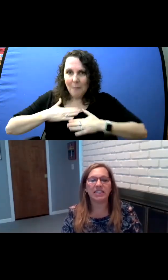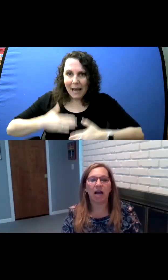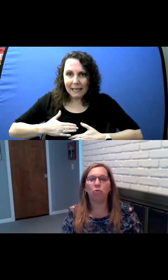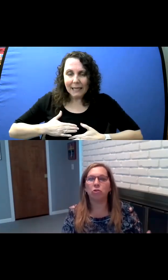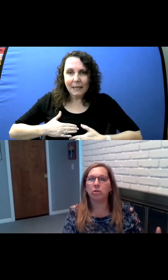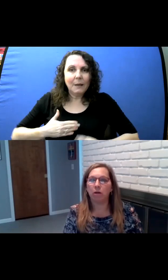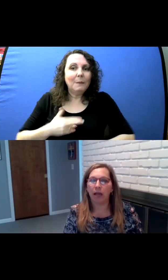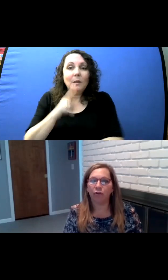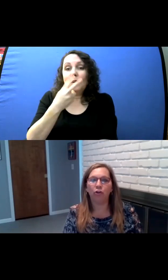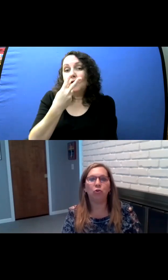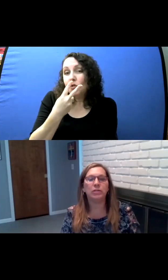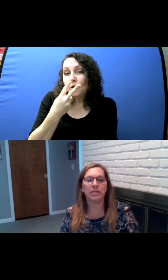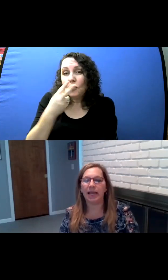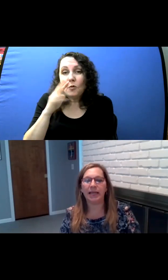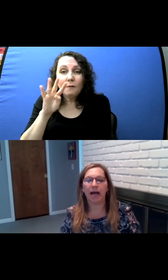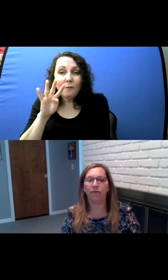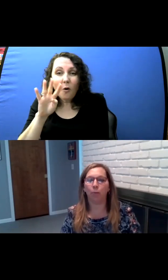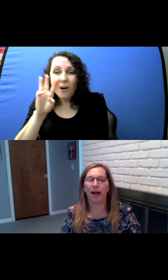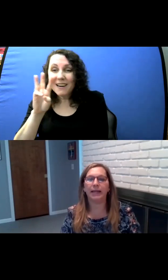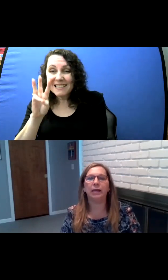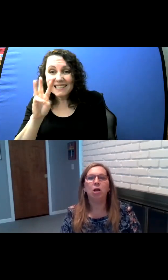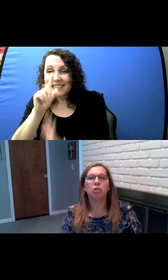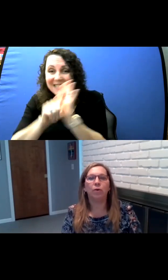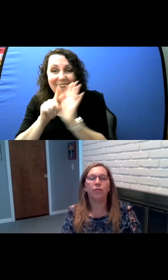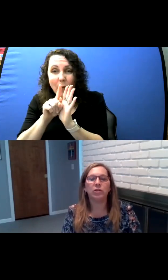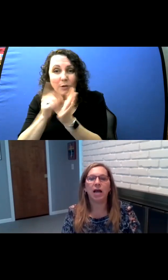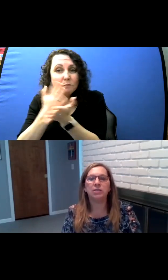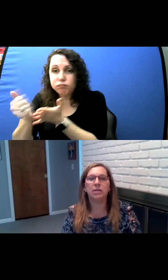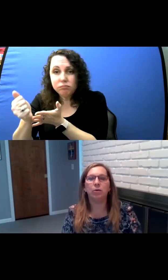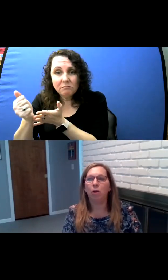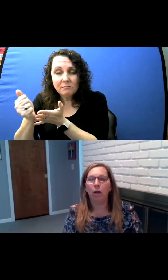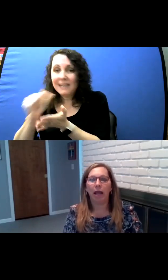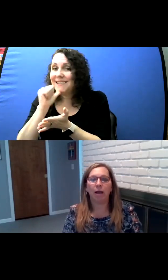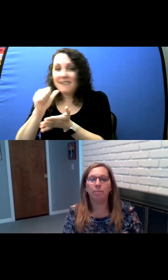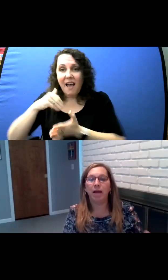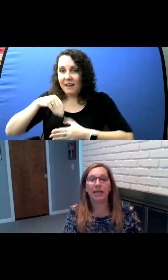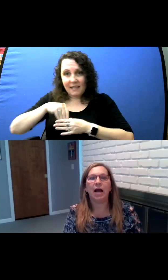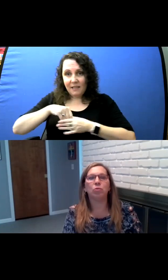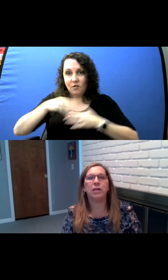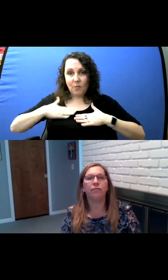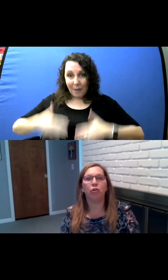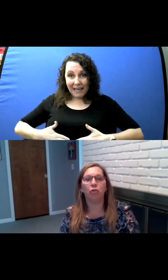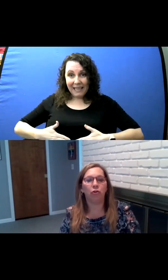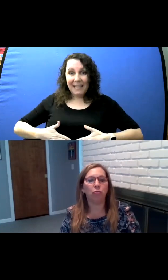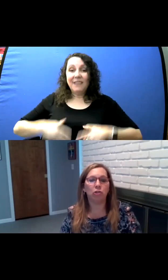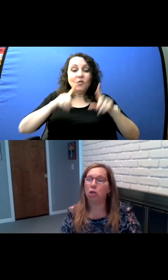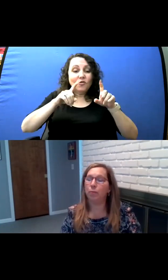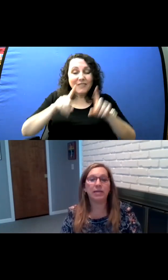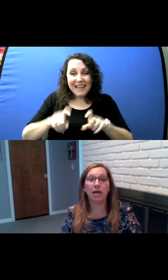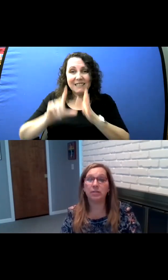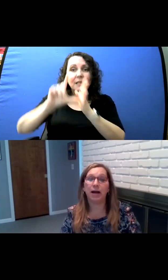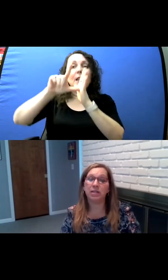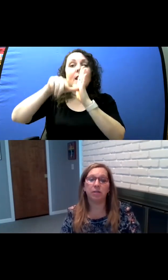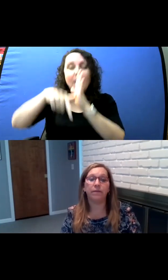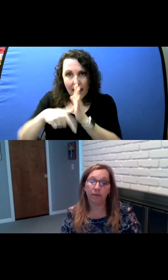to 6 hours after use, it's in and out of your body. So if you're tested many hours after you use, you